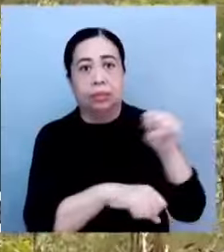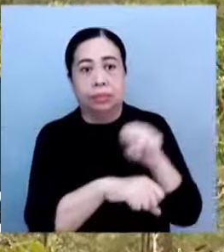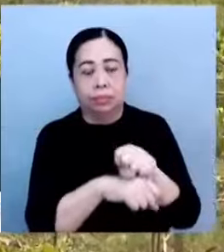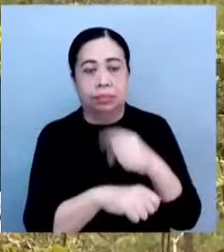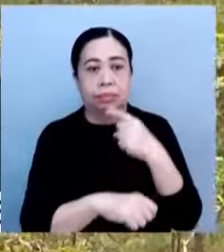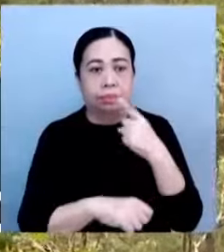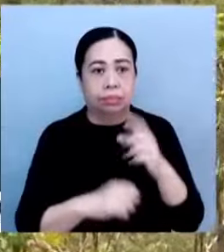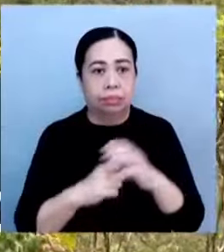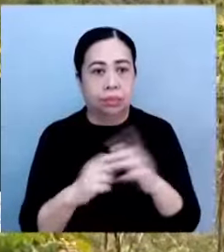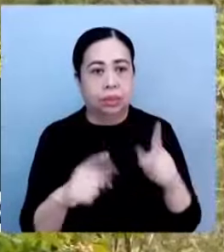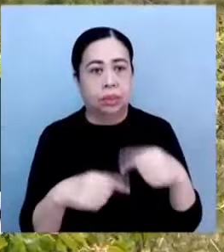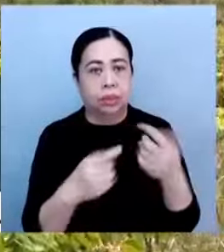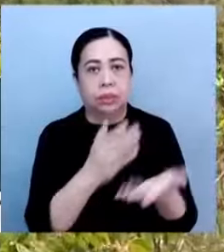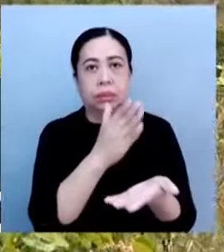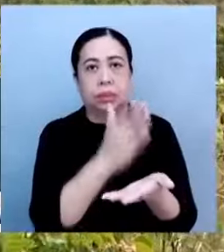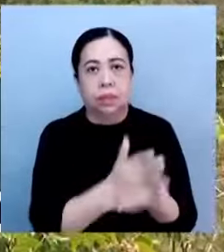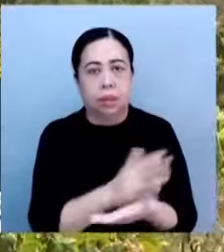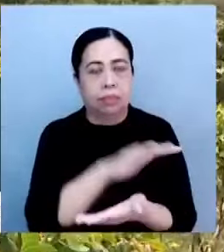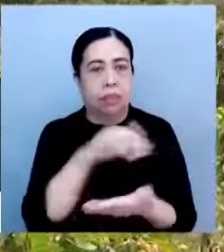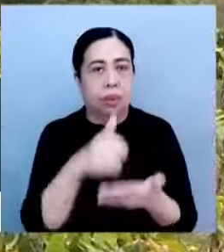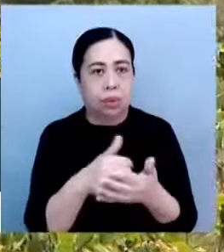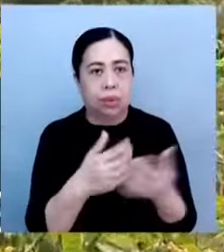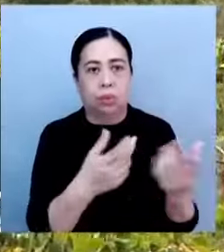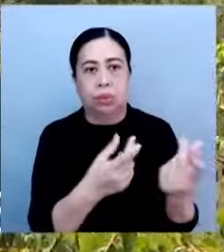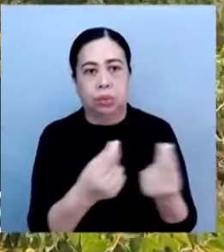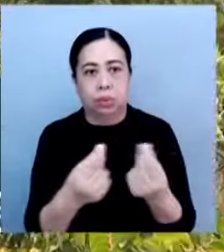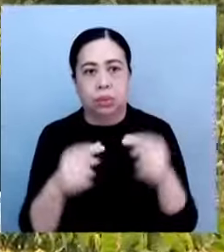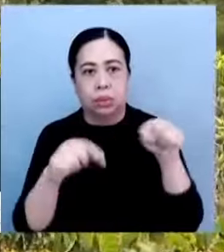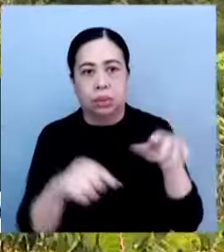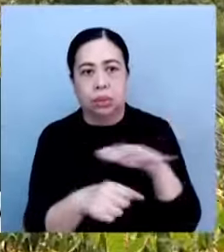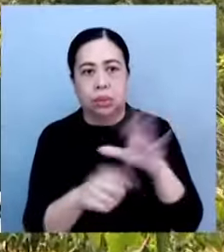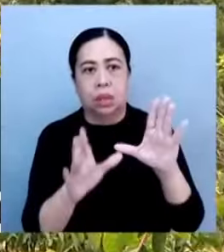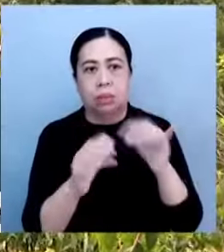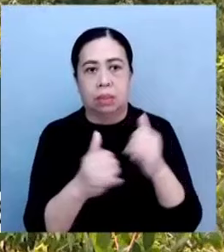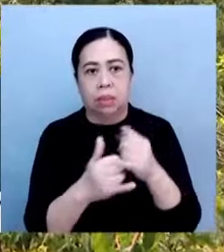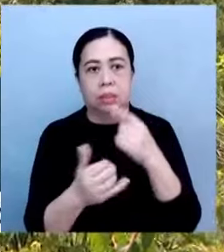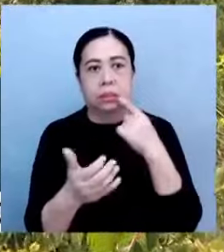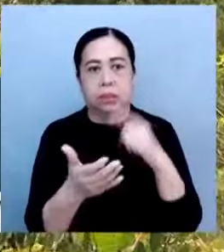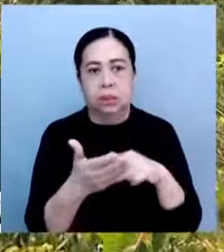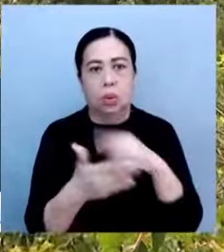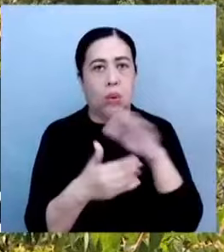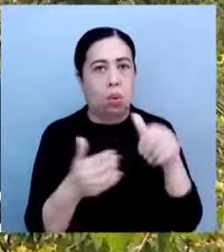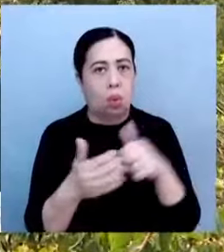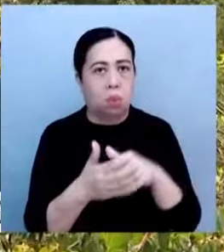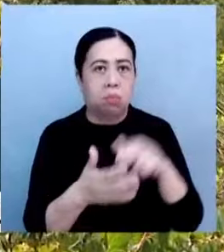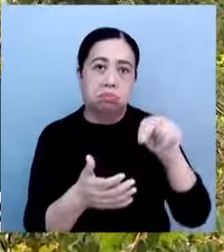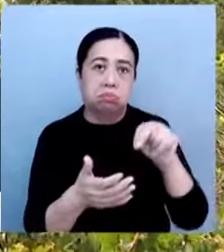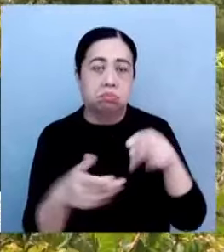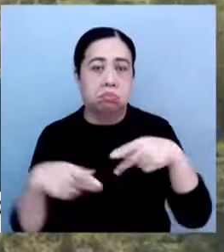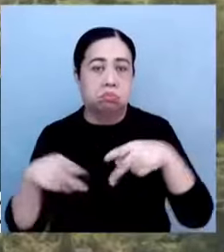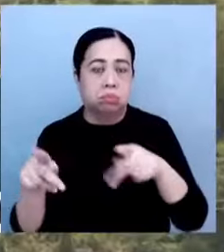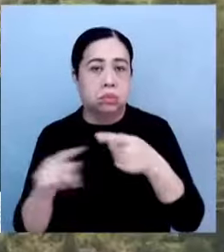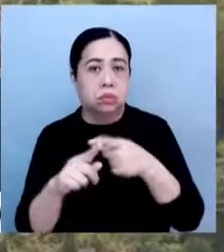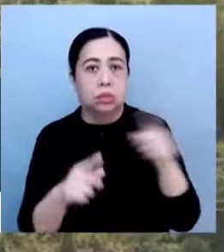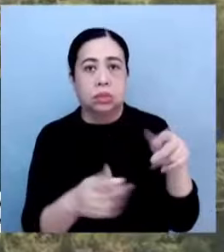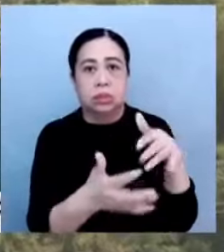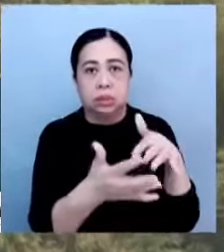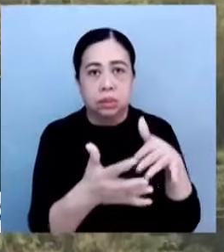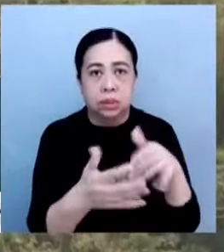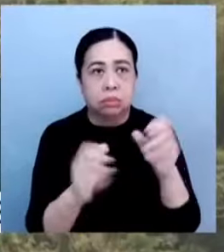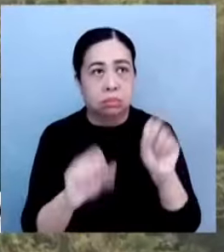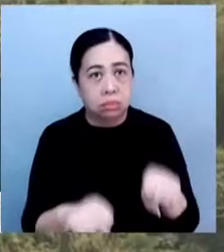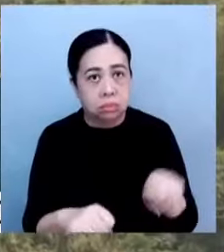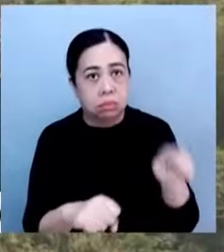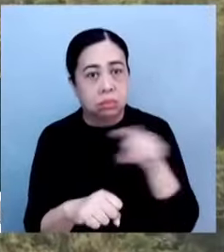has since ceased all its activities there. The company notes it had all the necessary permits for the study on the potential of